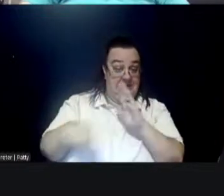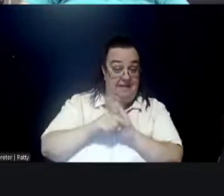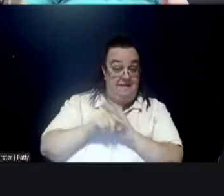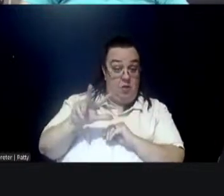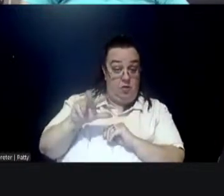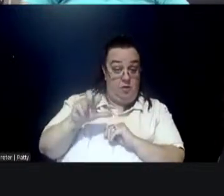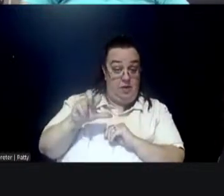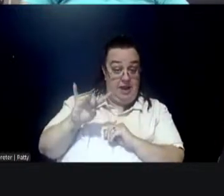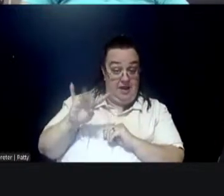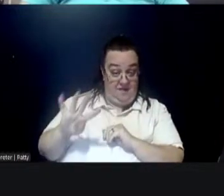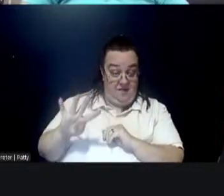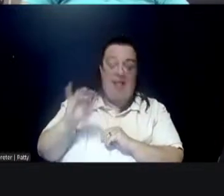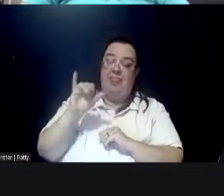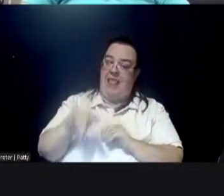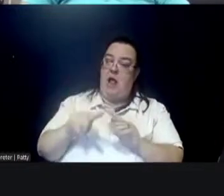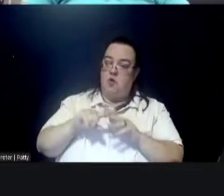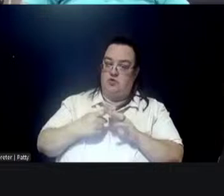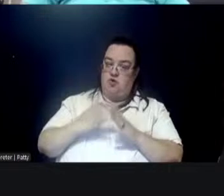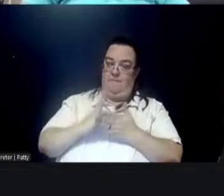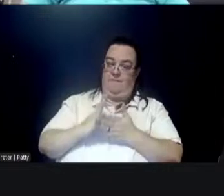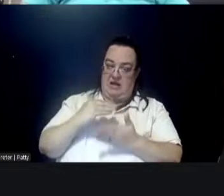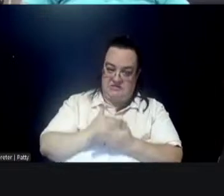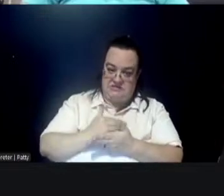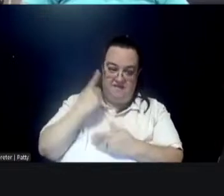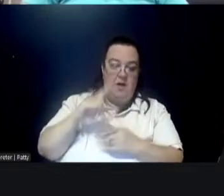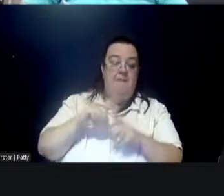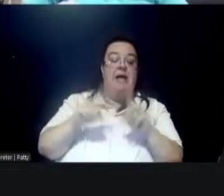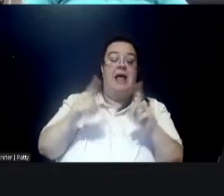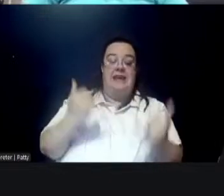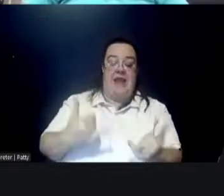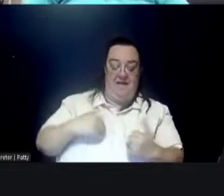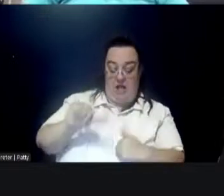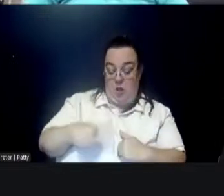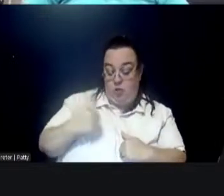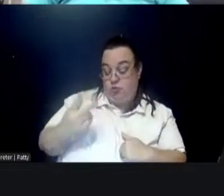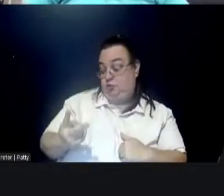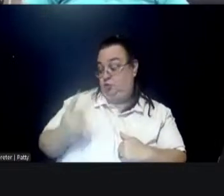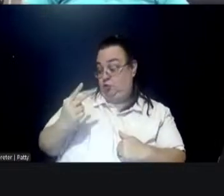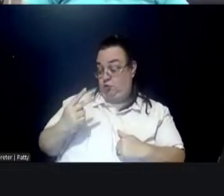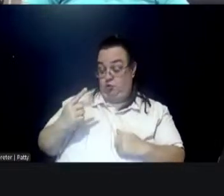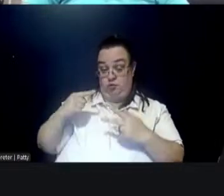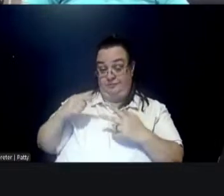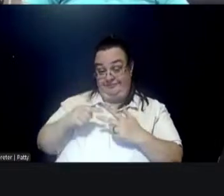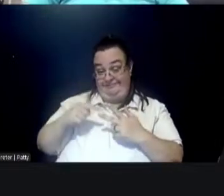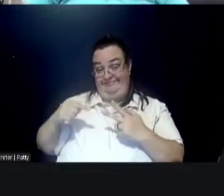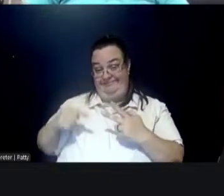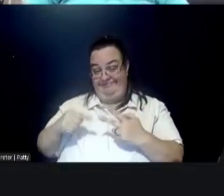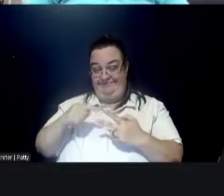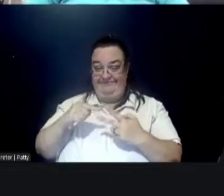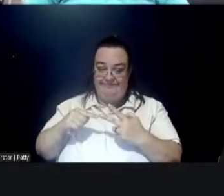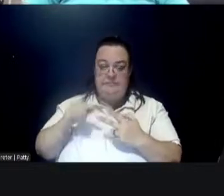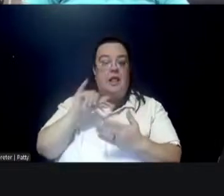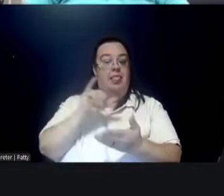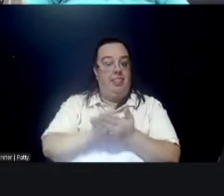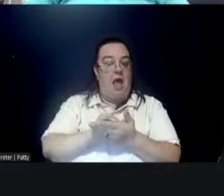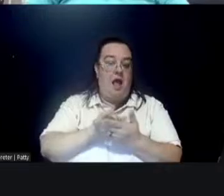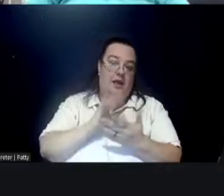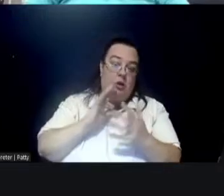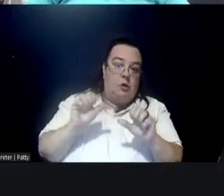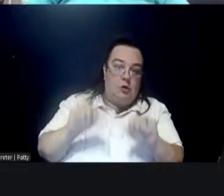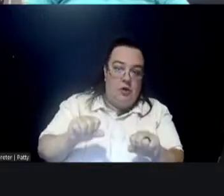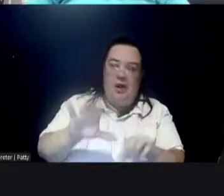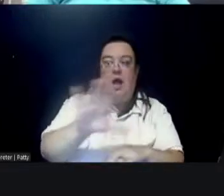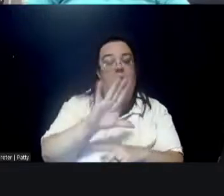That's what it was budgeted for. But now we have these other two particular items that could, unless